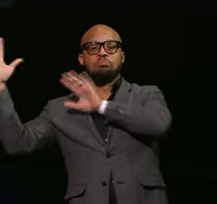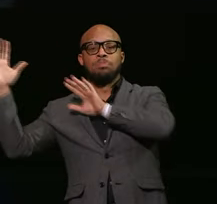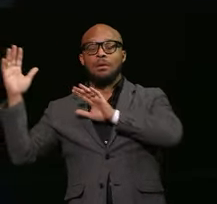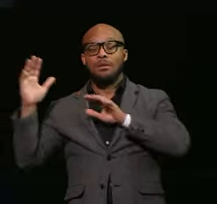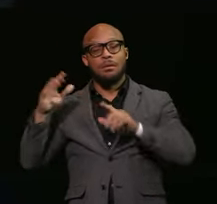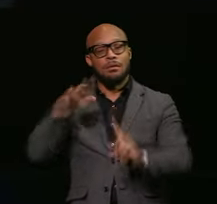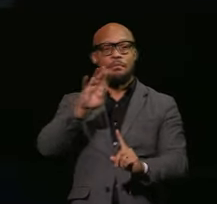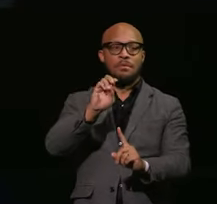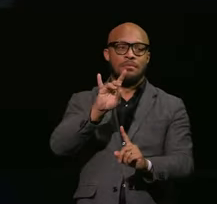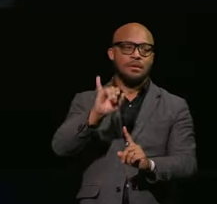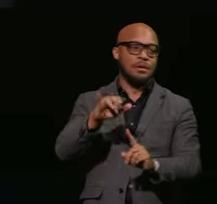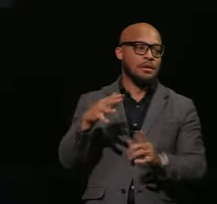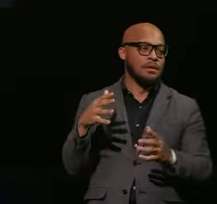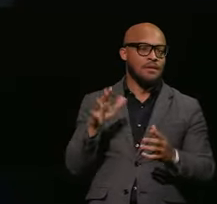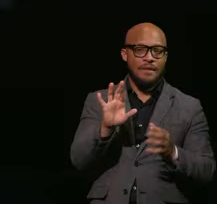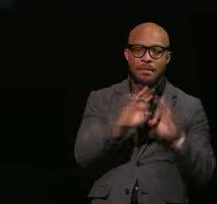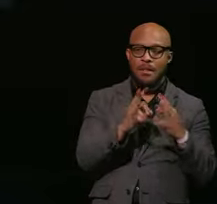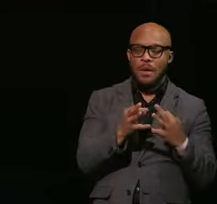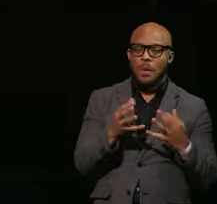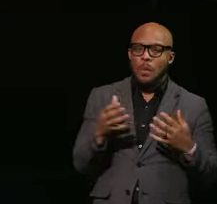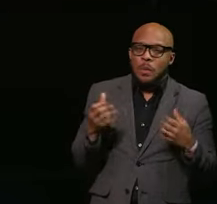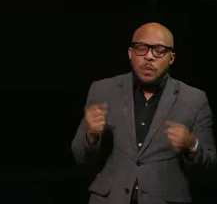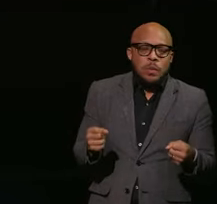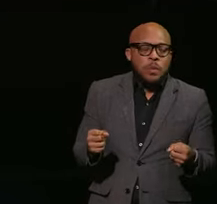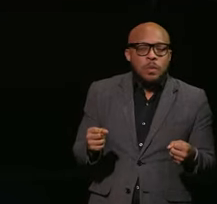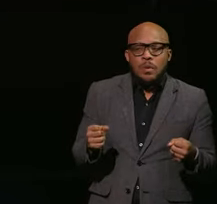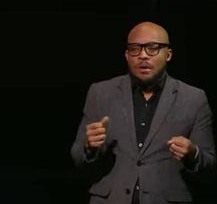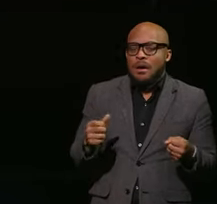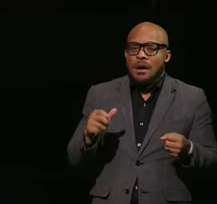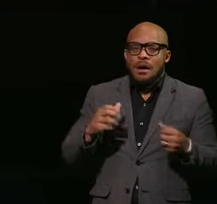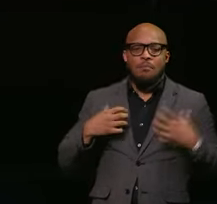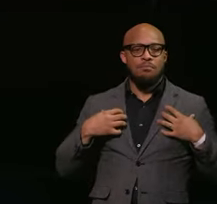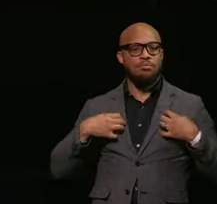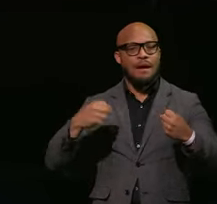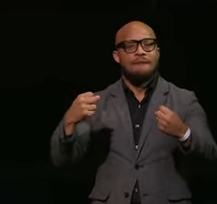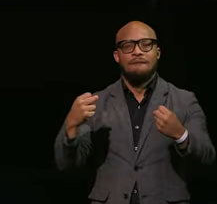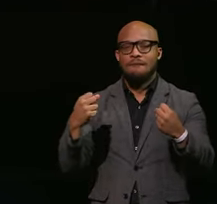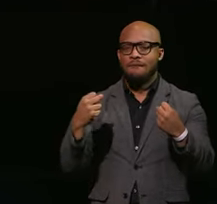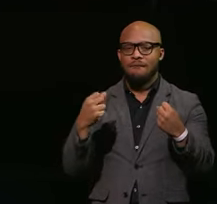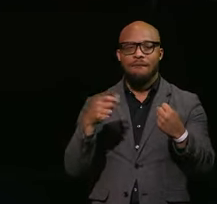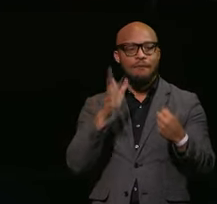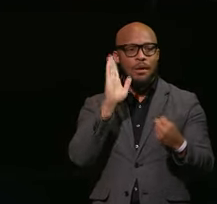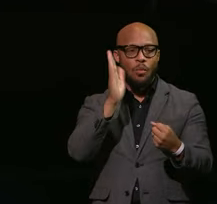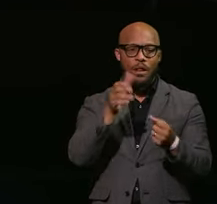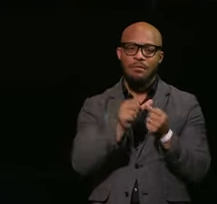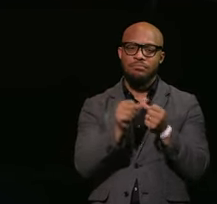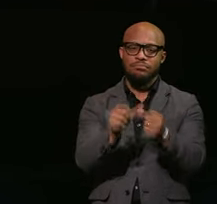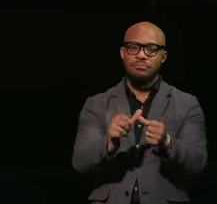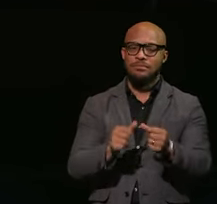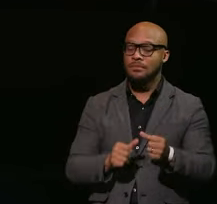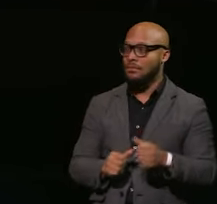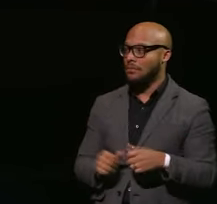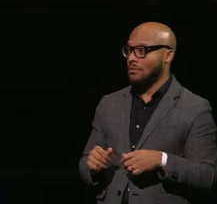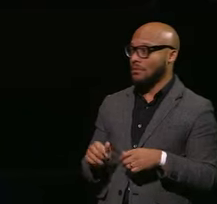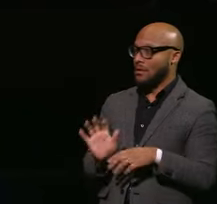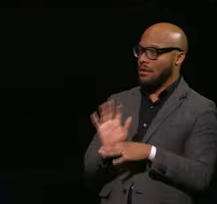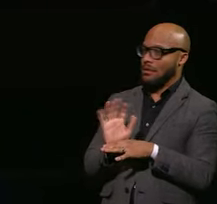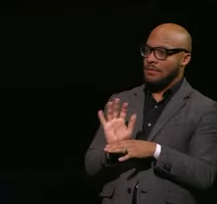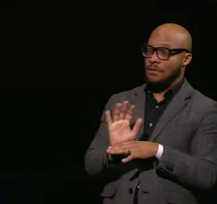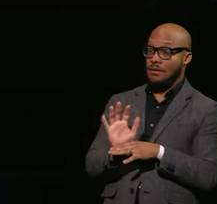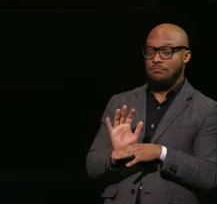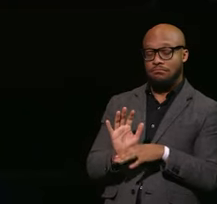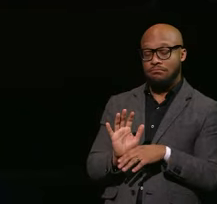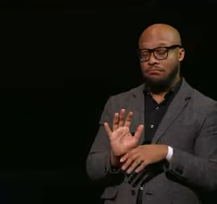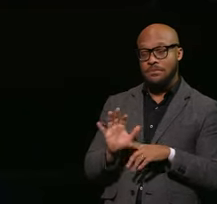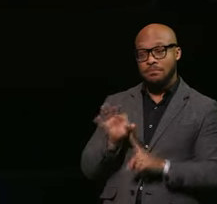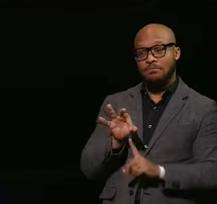incredibly brave, and they will keep going. It's tremendous, and it's a tremendous film, and I'm thrilled that so many people have had a chance to